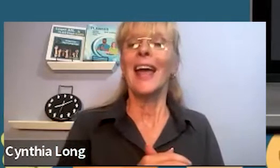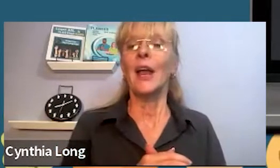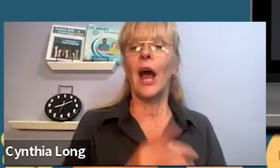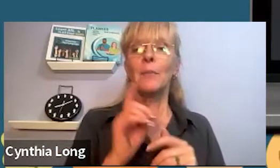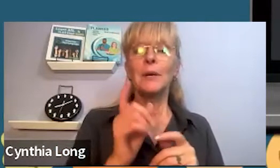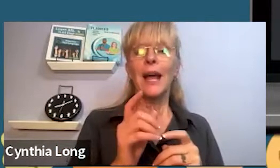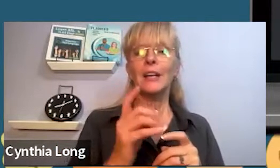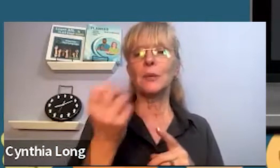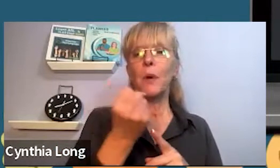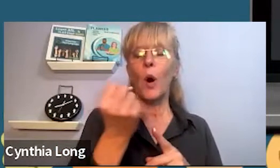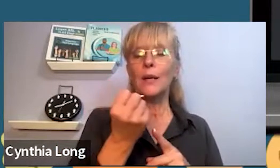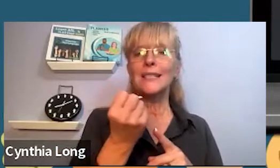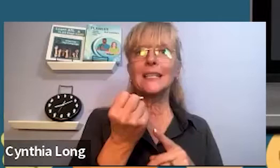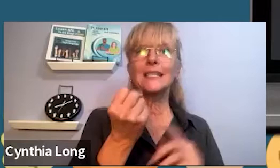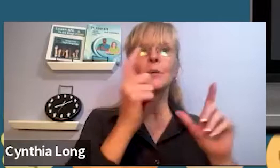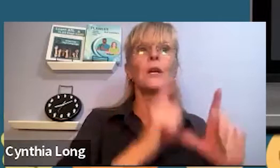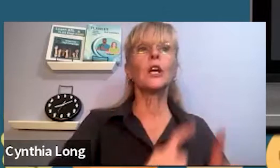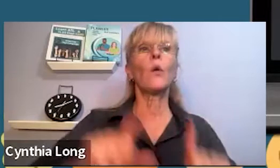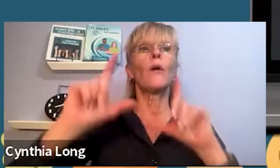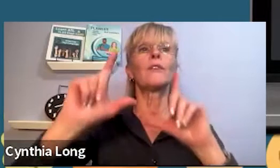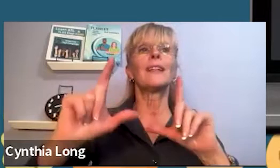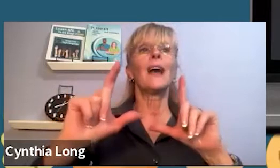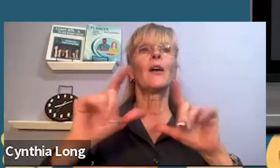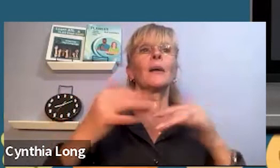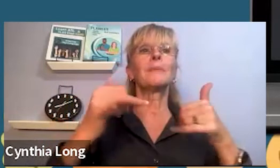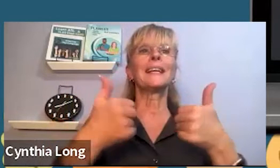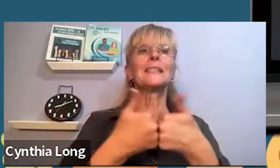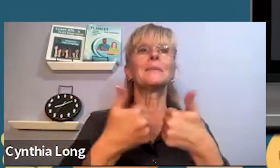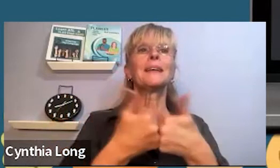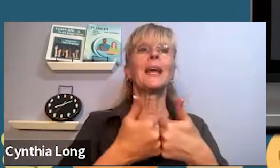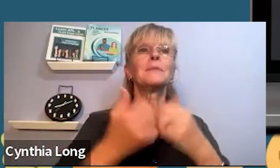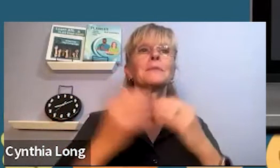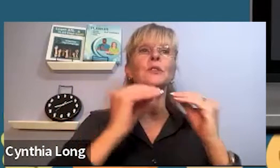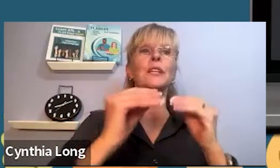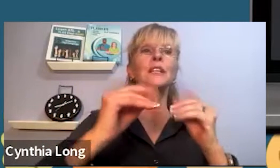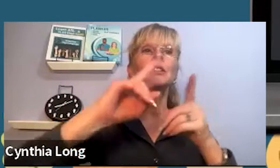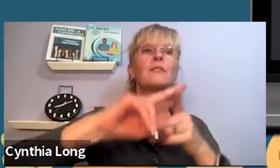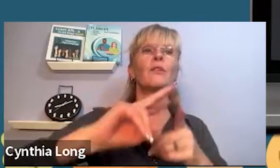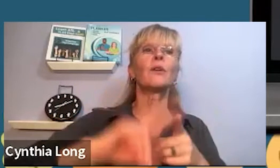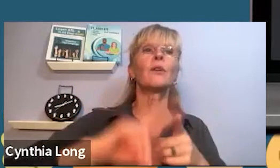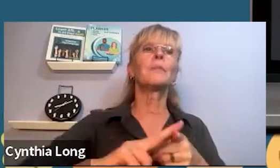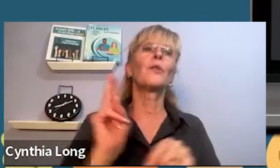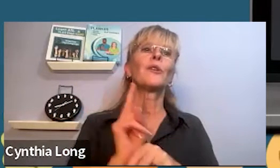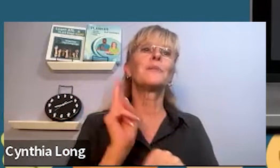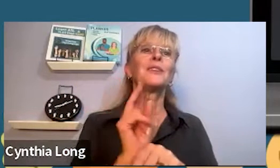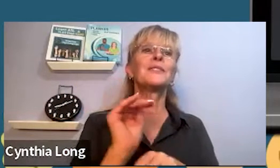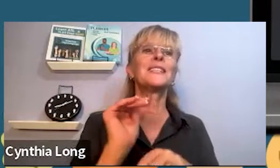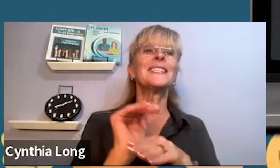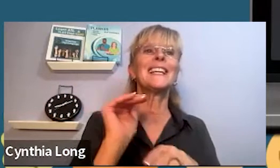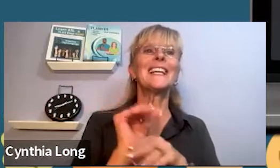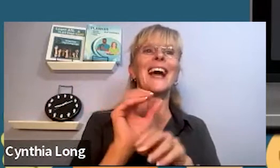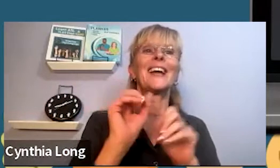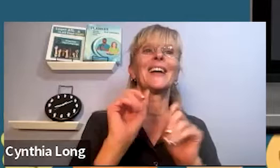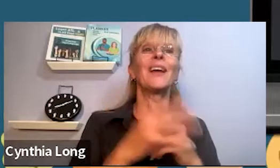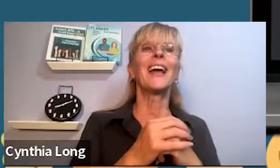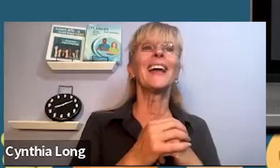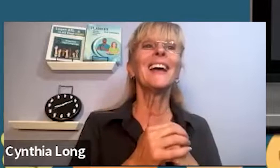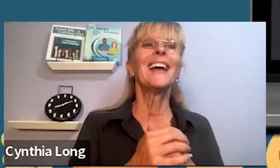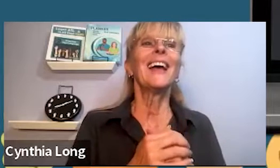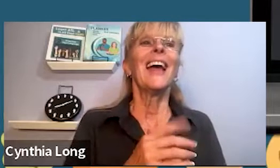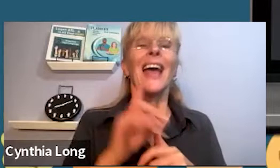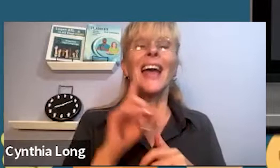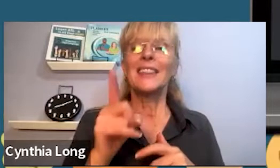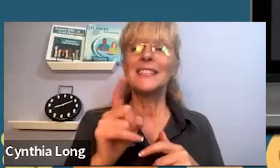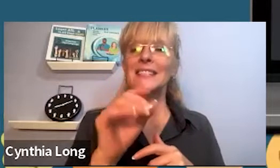doing, and I'm going to actually pause this and we're going to go over now and play some games to teach the vocabulary we're going to be using tonight.